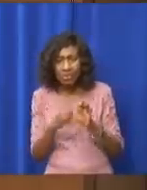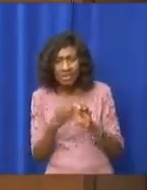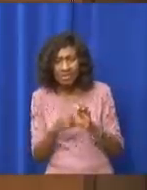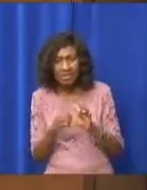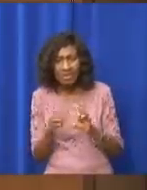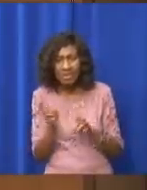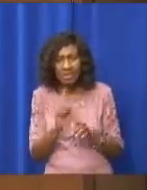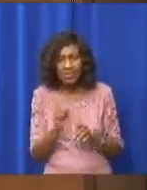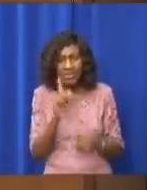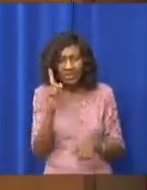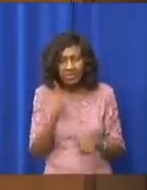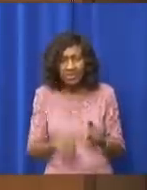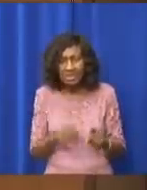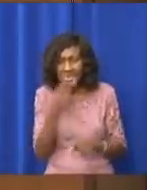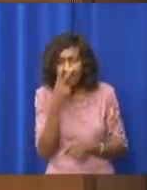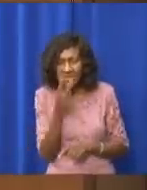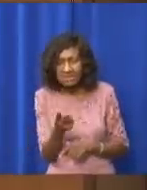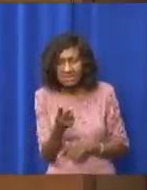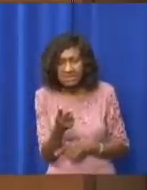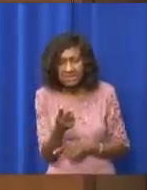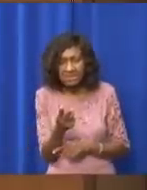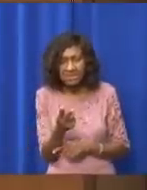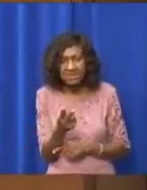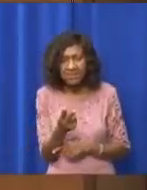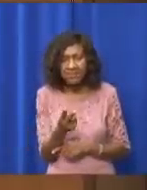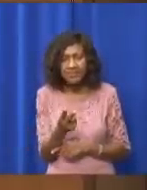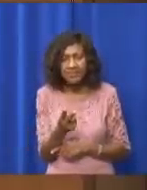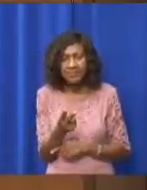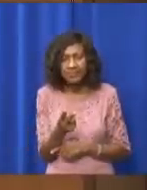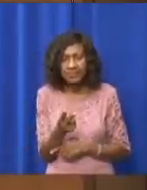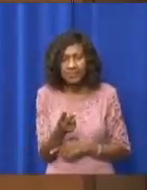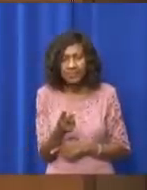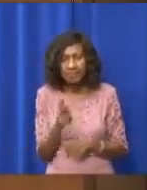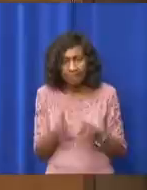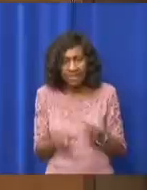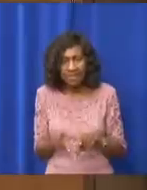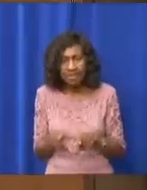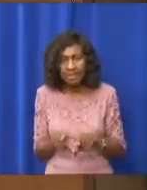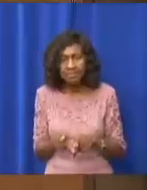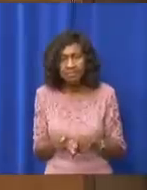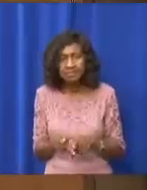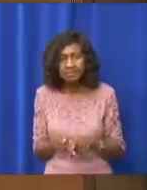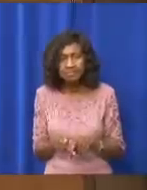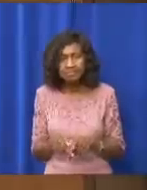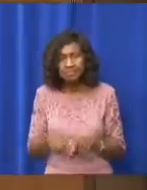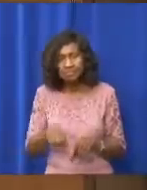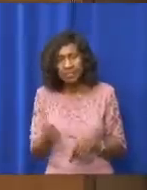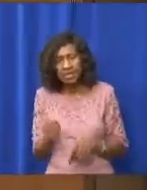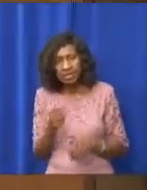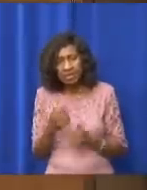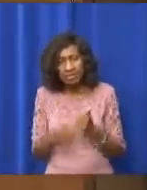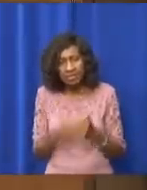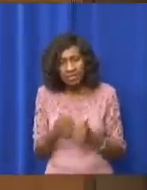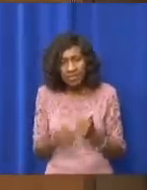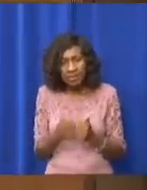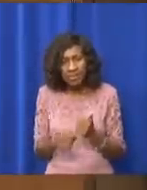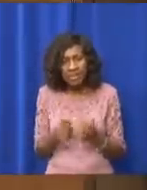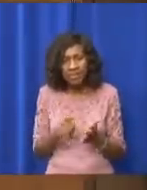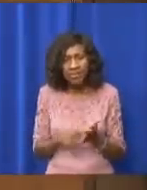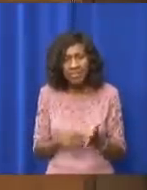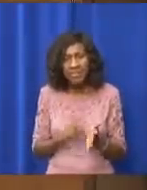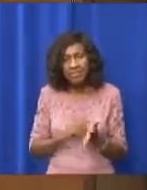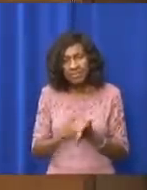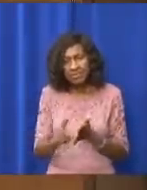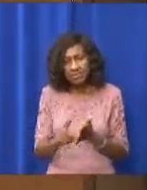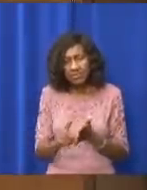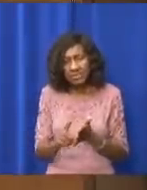video conference. Another hurdle that we overcame this week was that there were